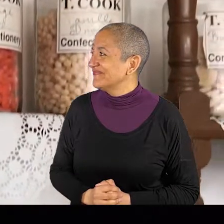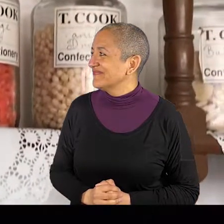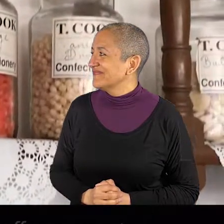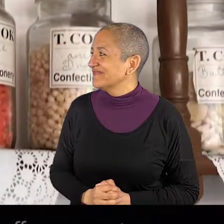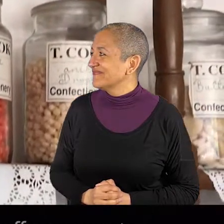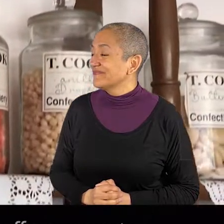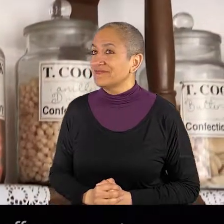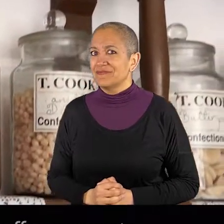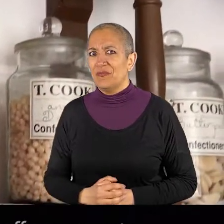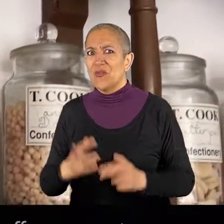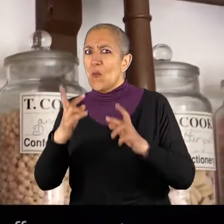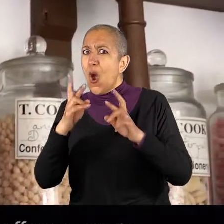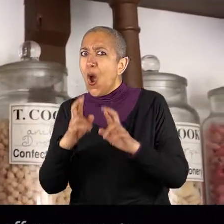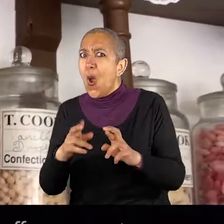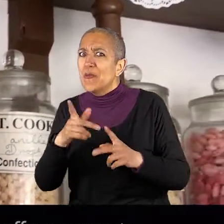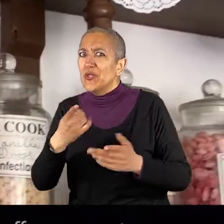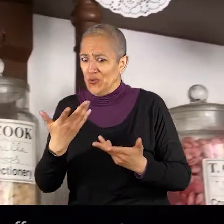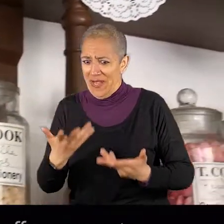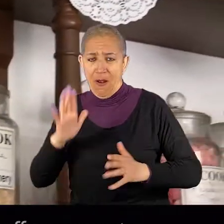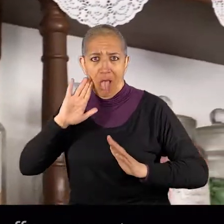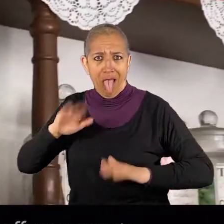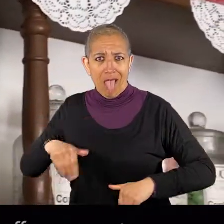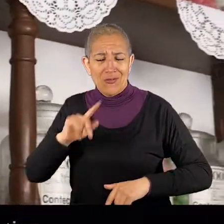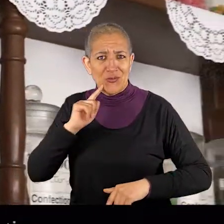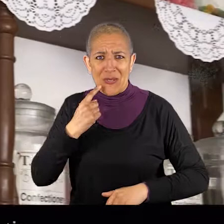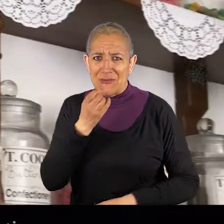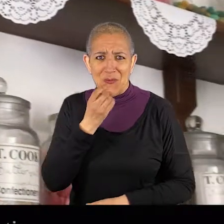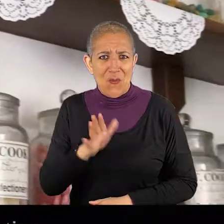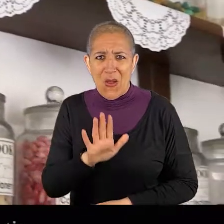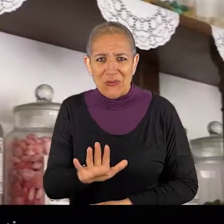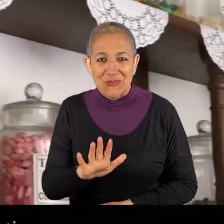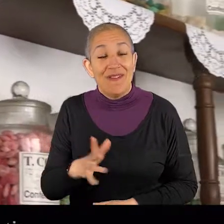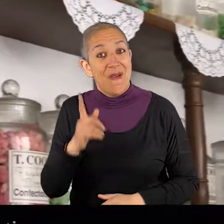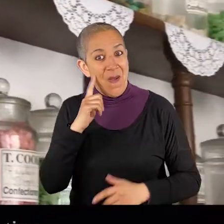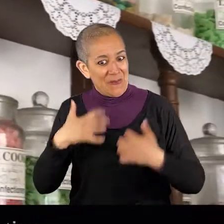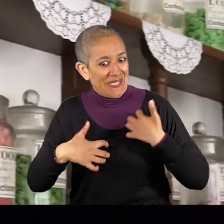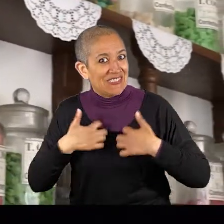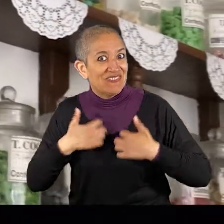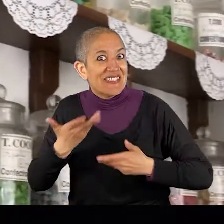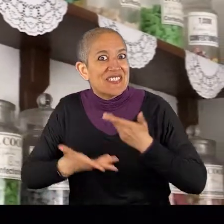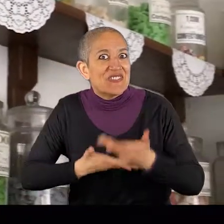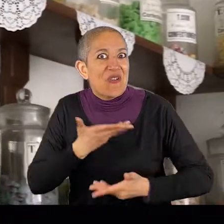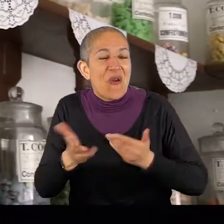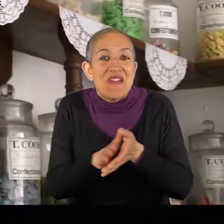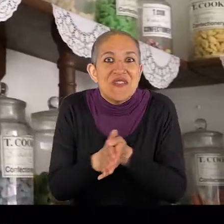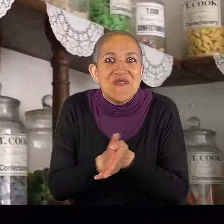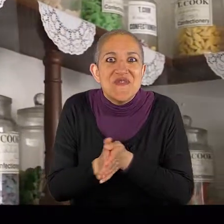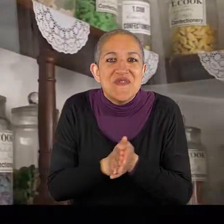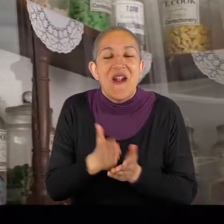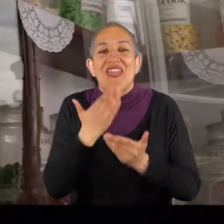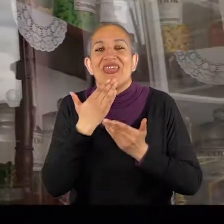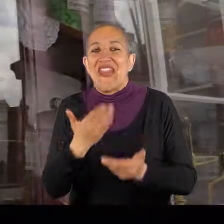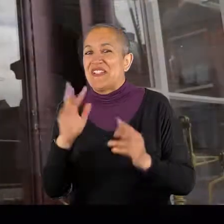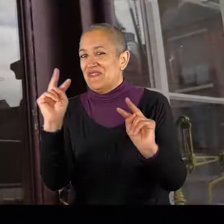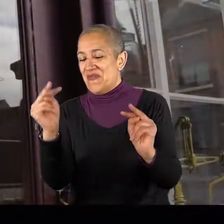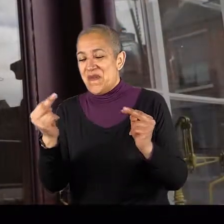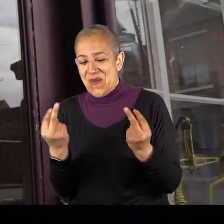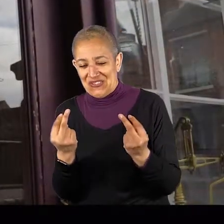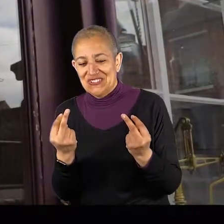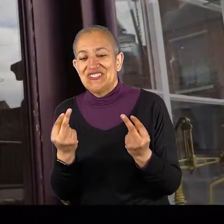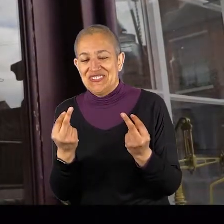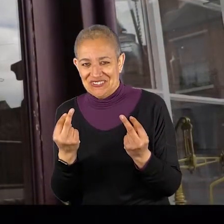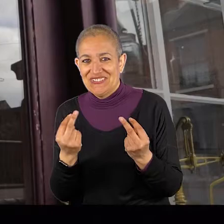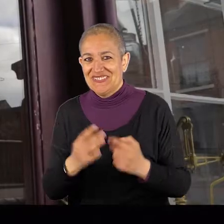We do hope this hasn't put you off your sweets and has given you some interesting stories to get your teeth into. Thank you for joining us.